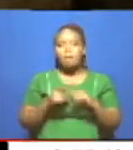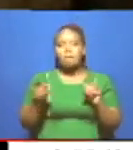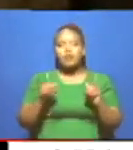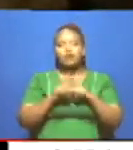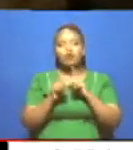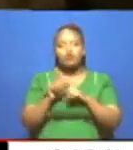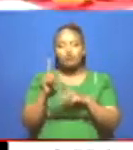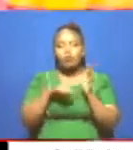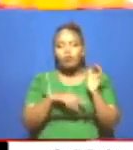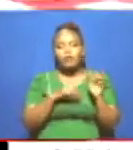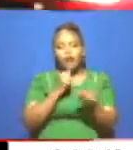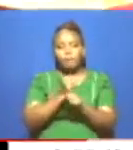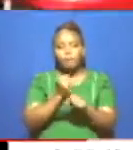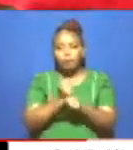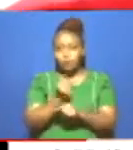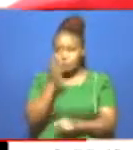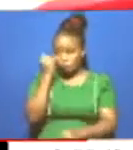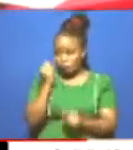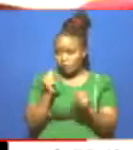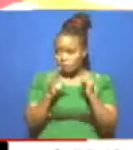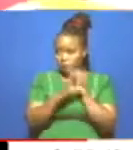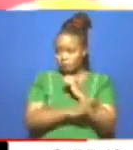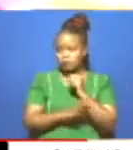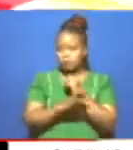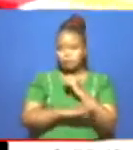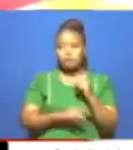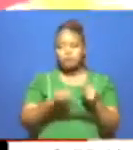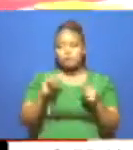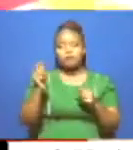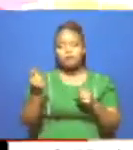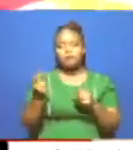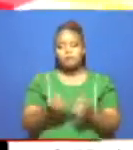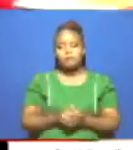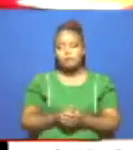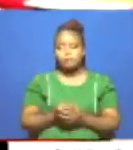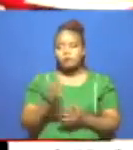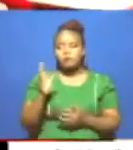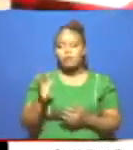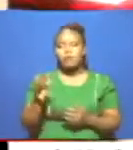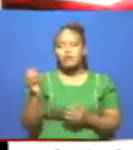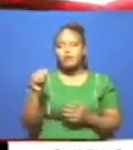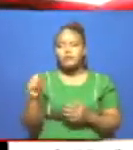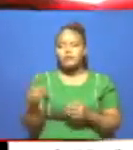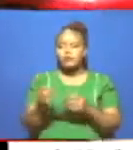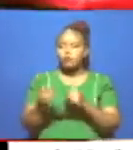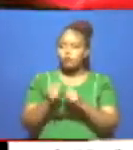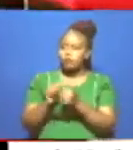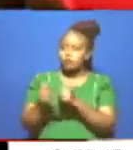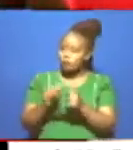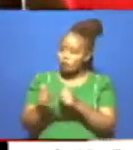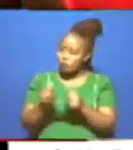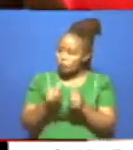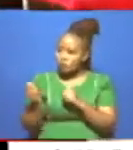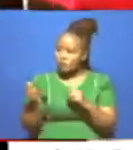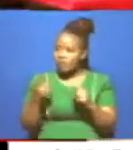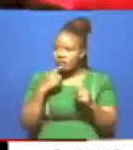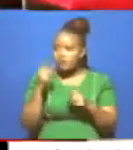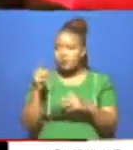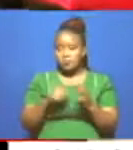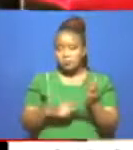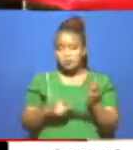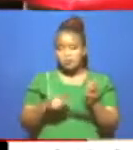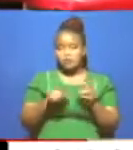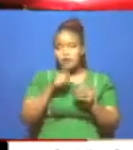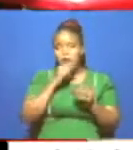is because of Kenya. Cabinet Secretary for Sports Ambassador Amina Mohamed, who graced the ceremony, said that Avtar's